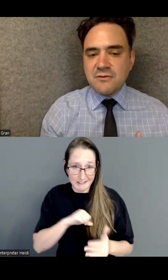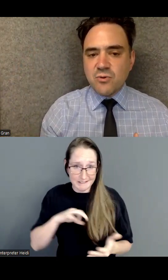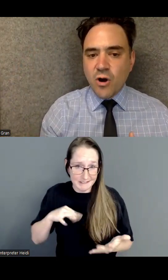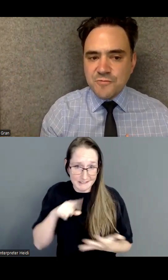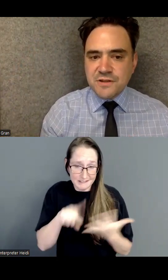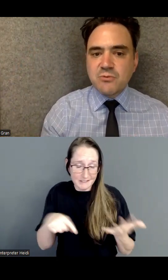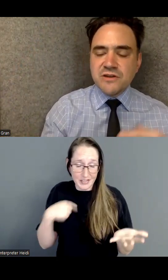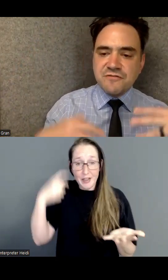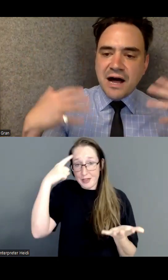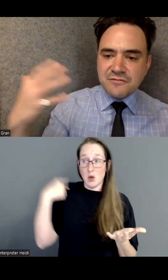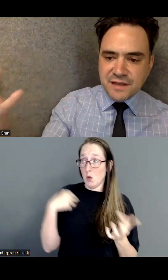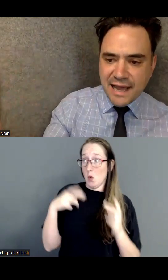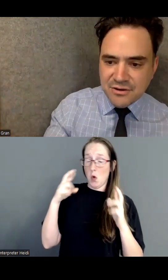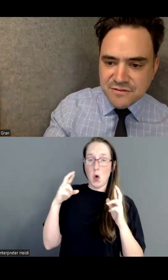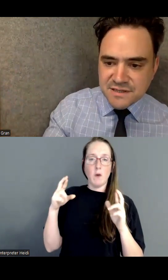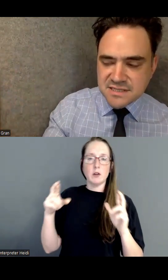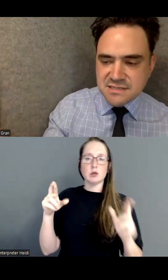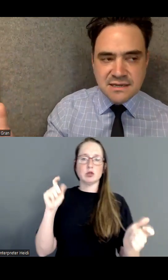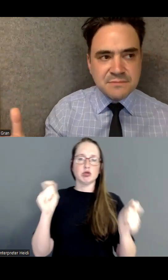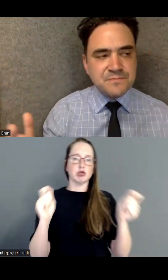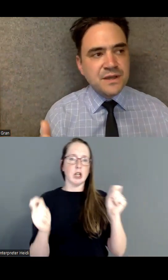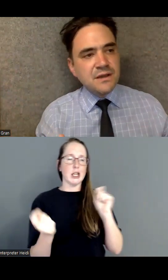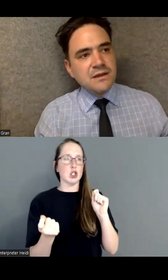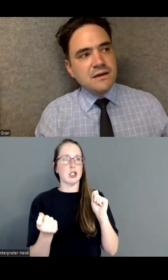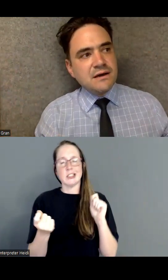I think we're hopefully revolving out of this